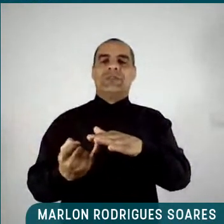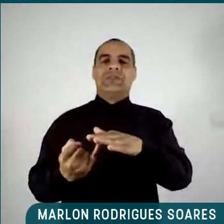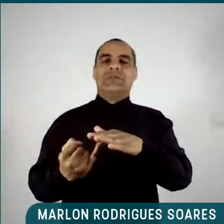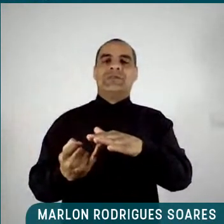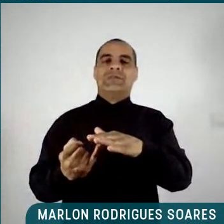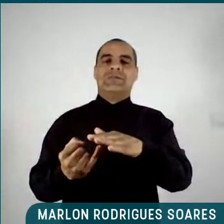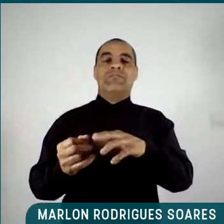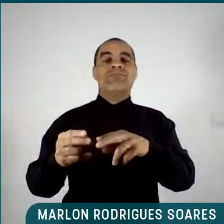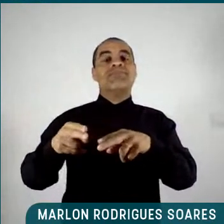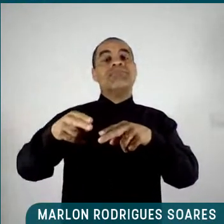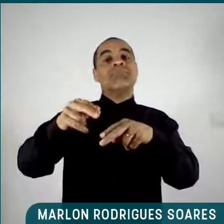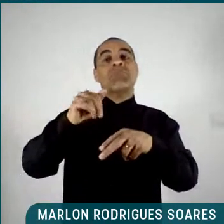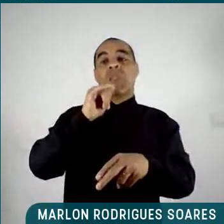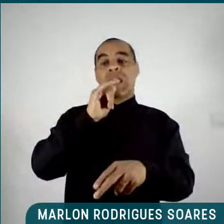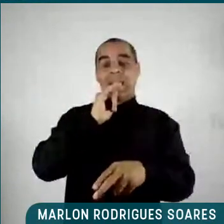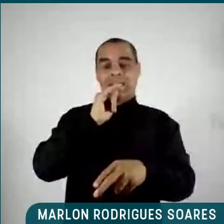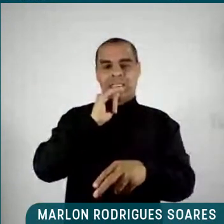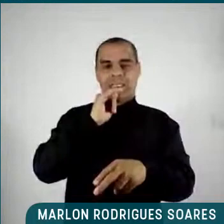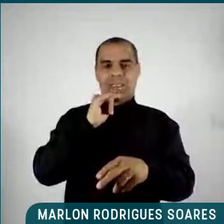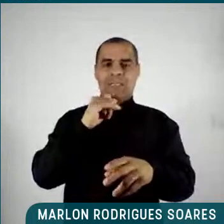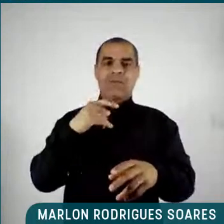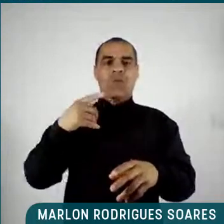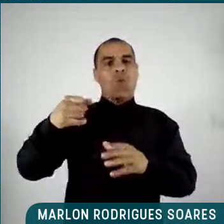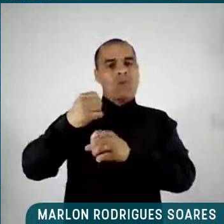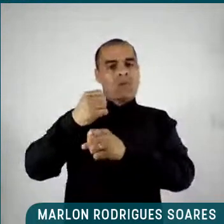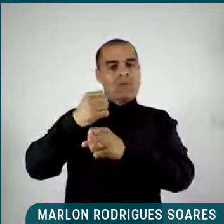to receive funding to do their own campaign.